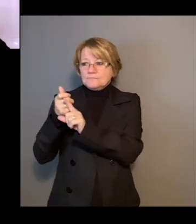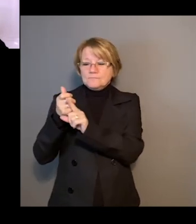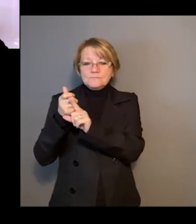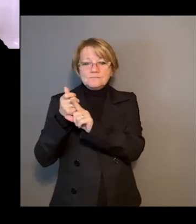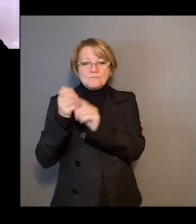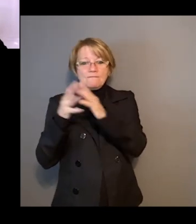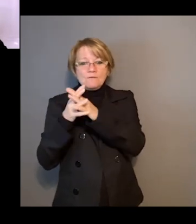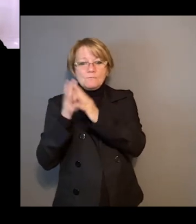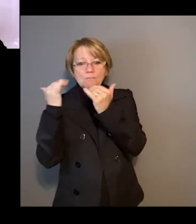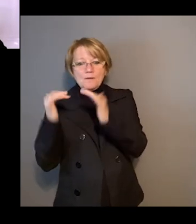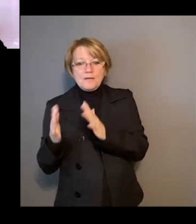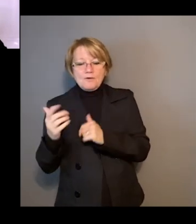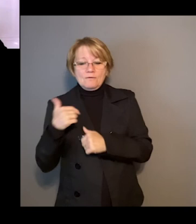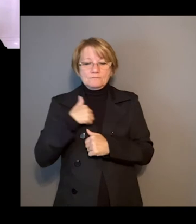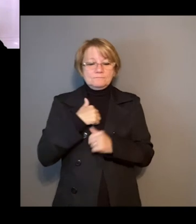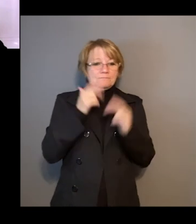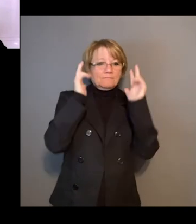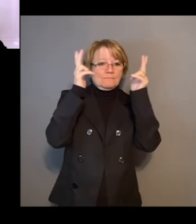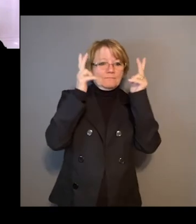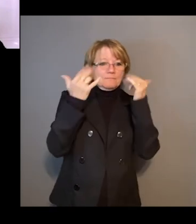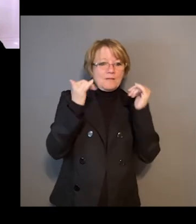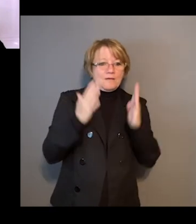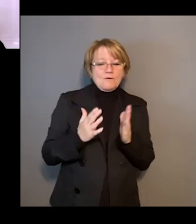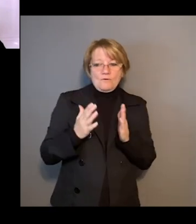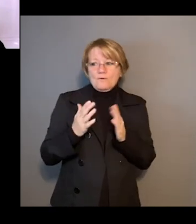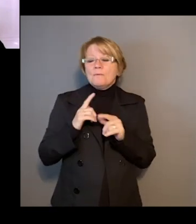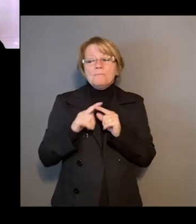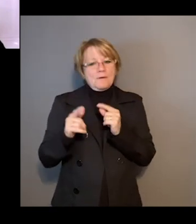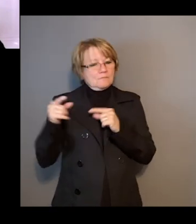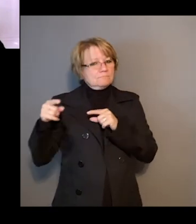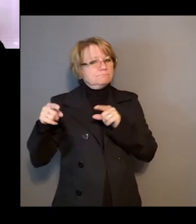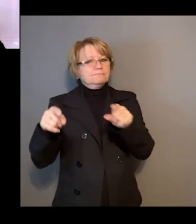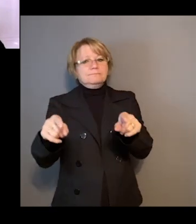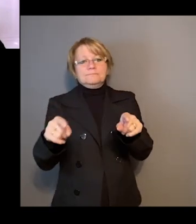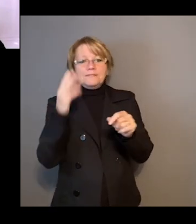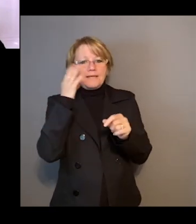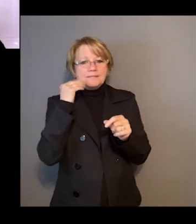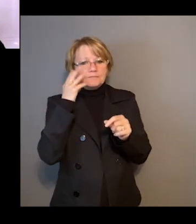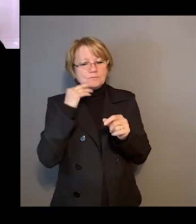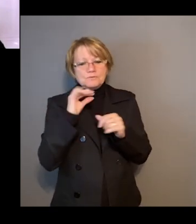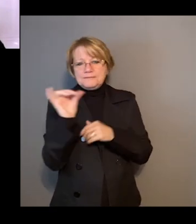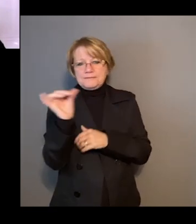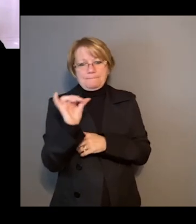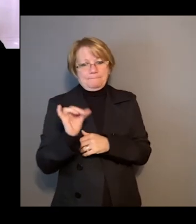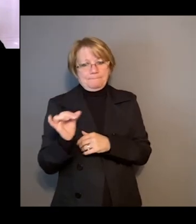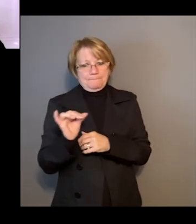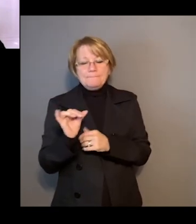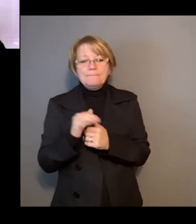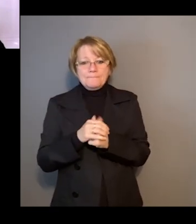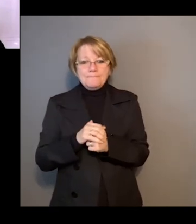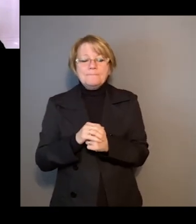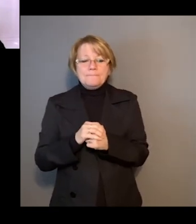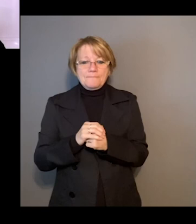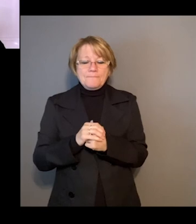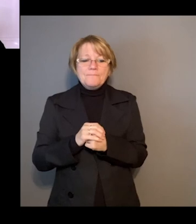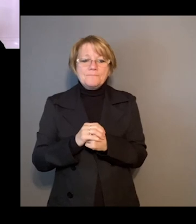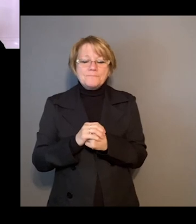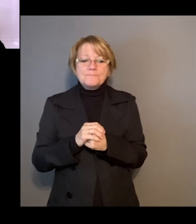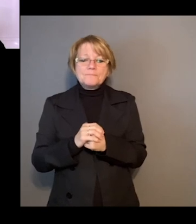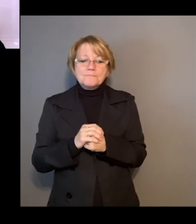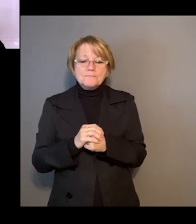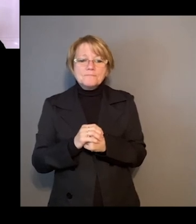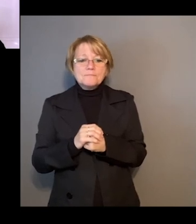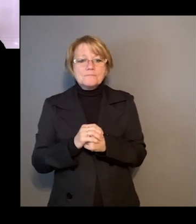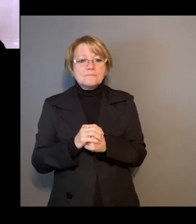of our students that you hear about are going through, we experienced it as fellow athletes. Myself